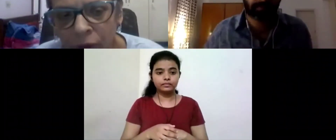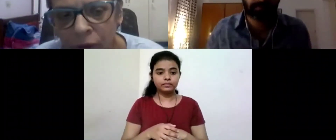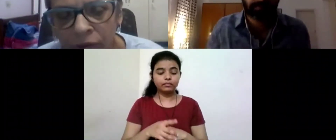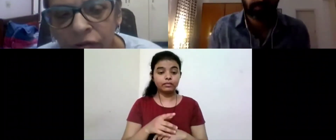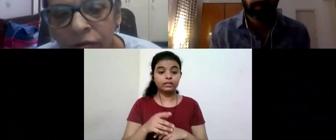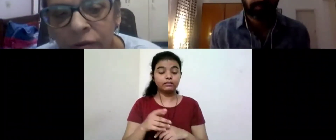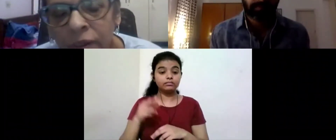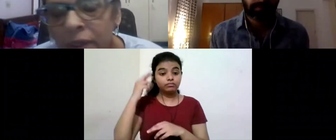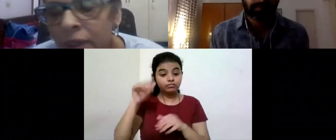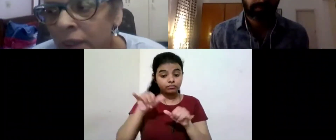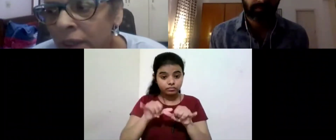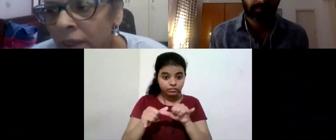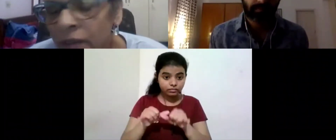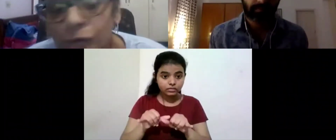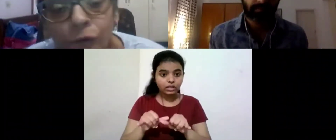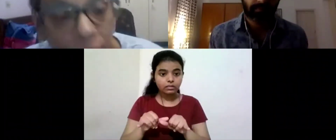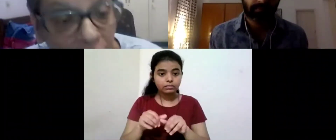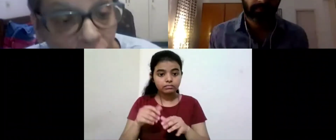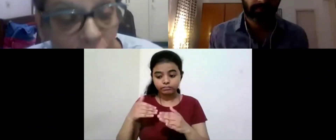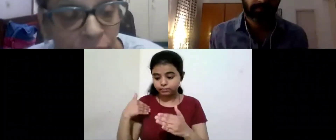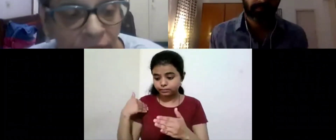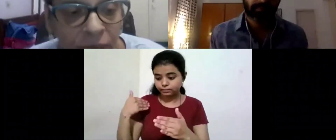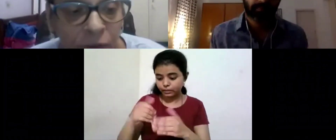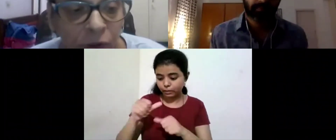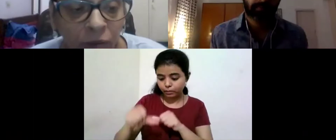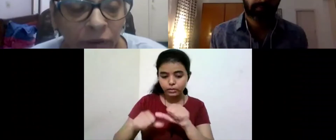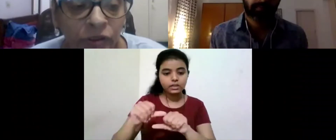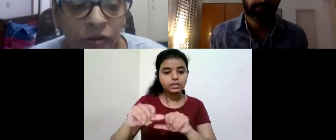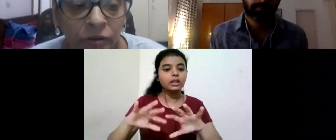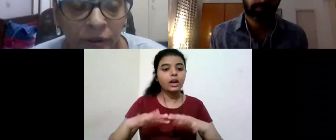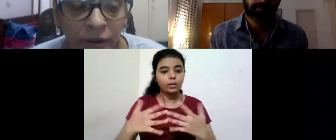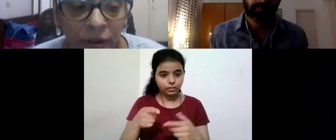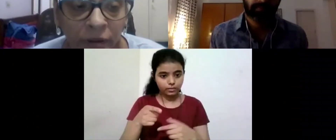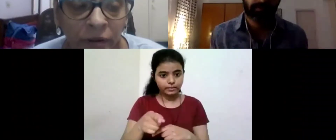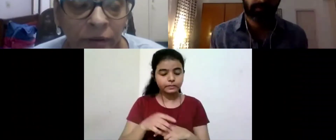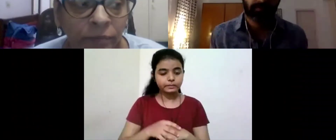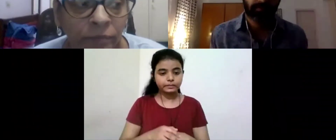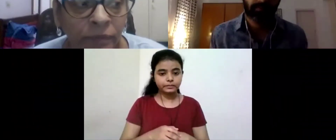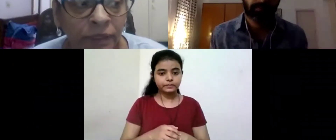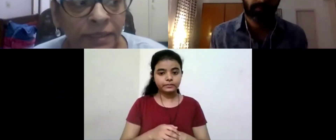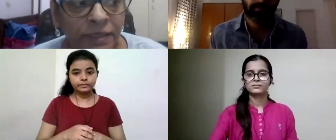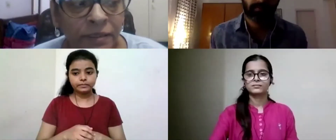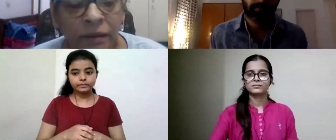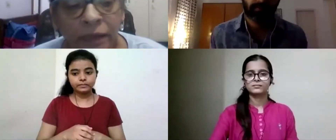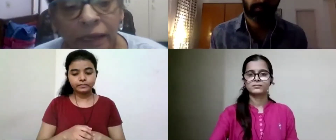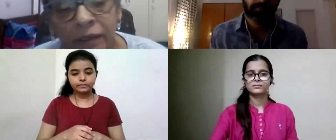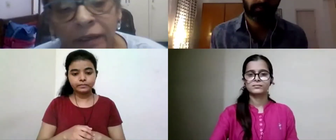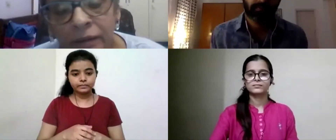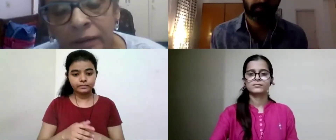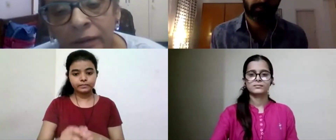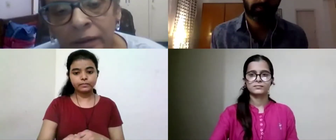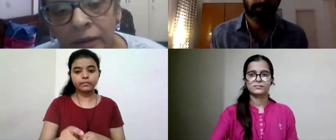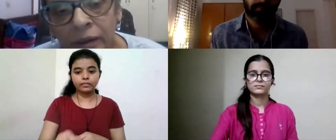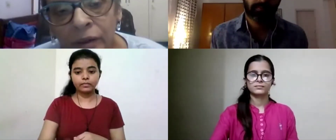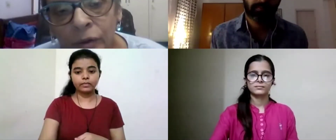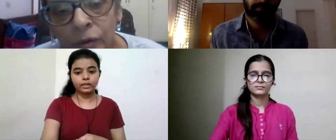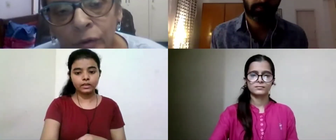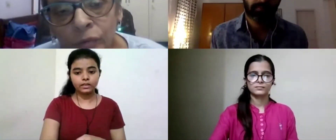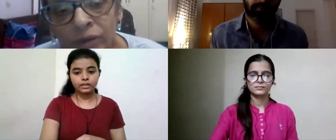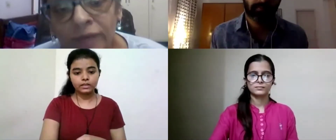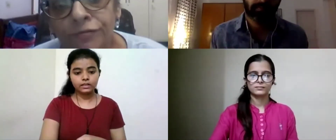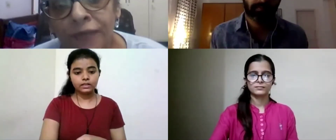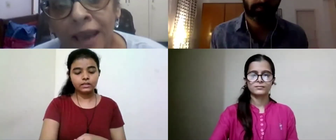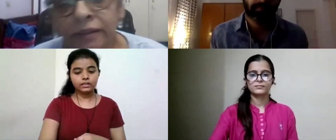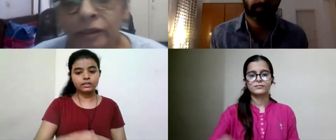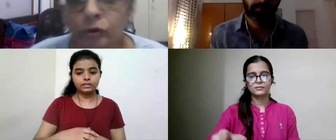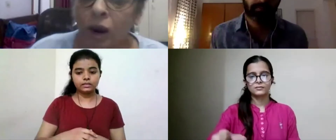reasonable accommodation, the formulation of reasonable accommodation is like the